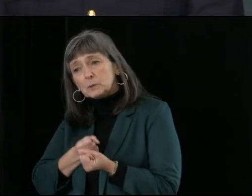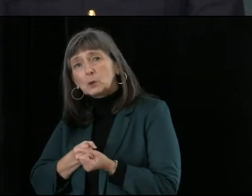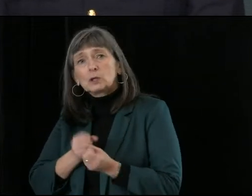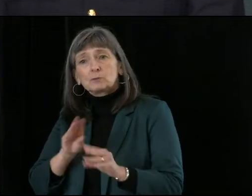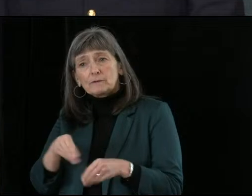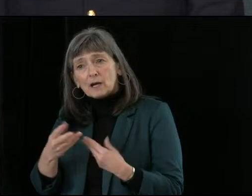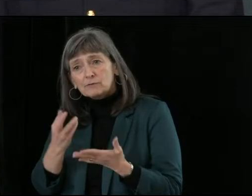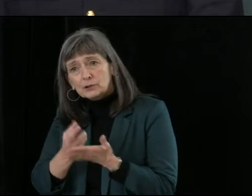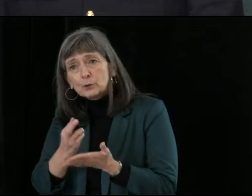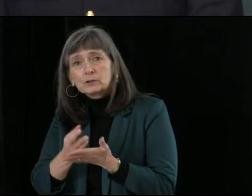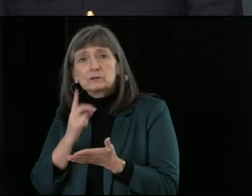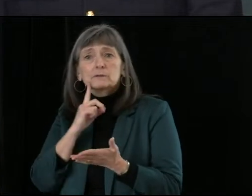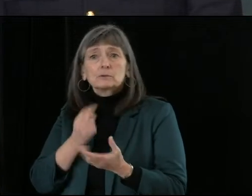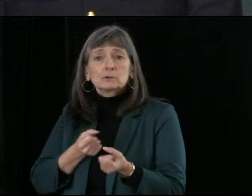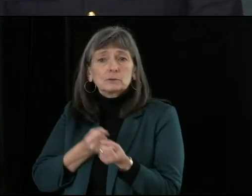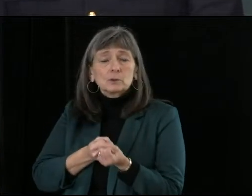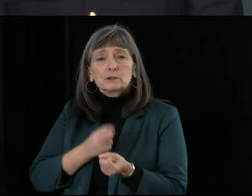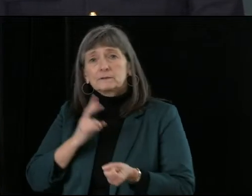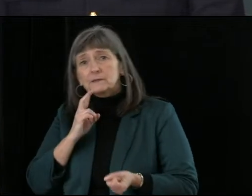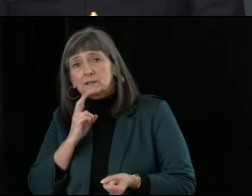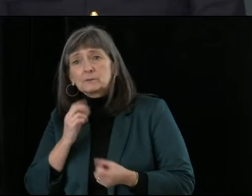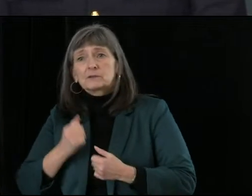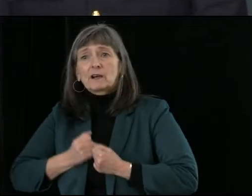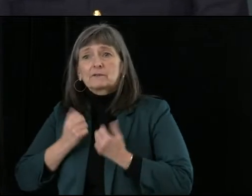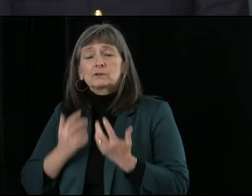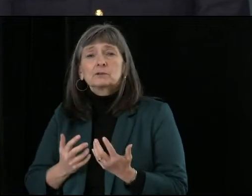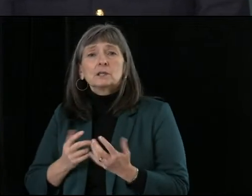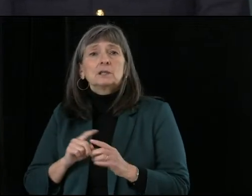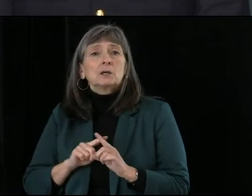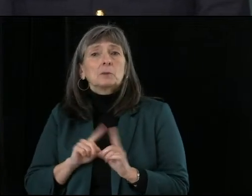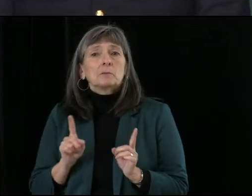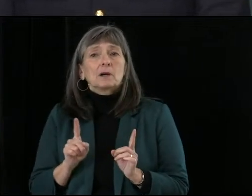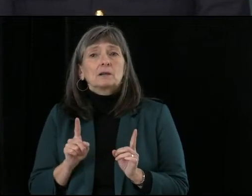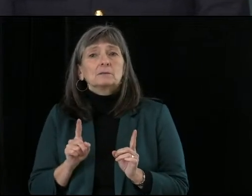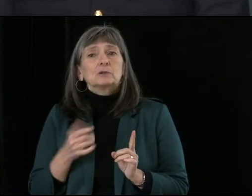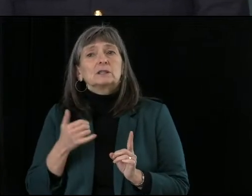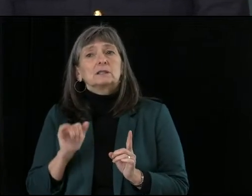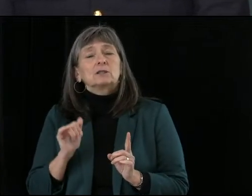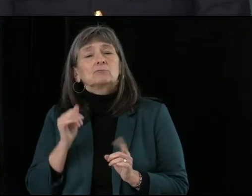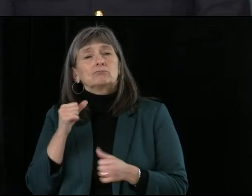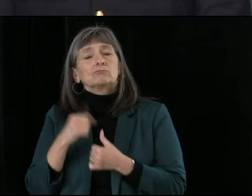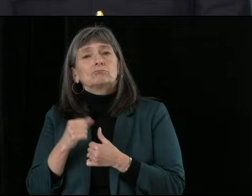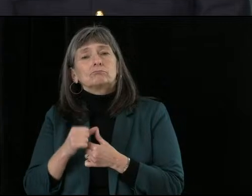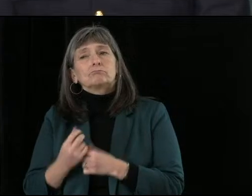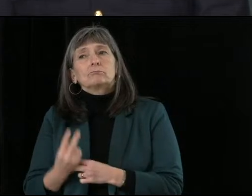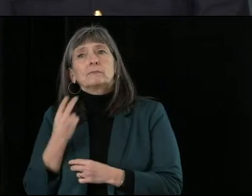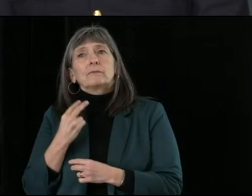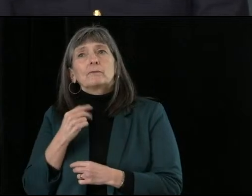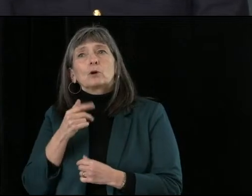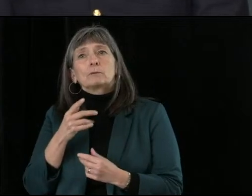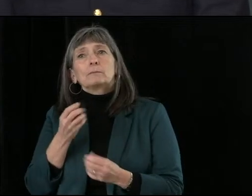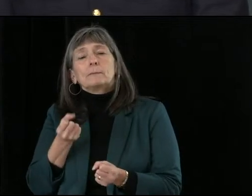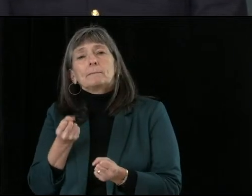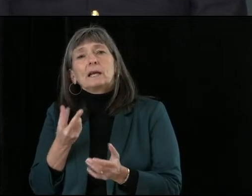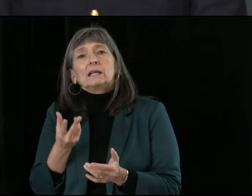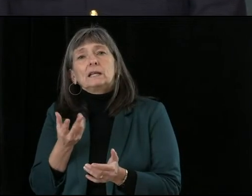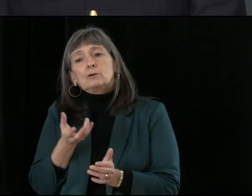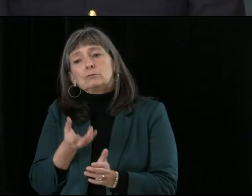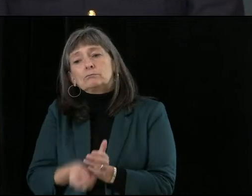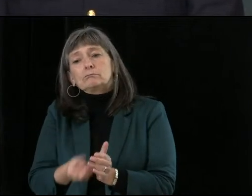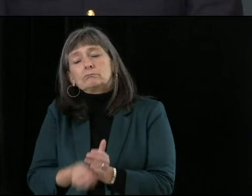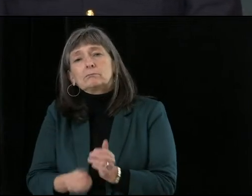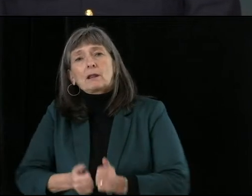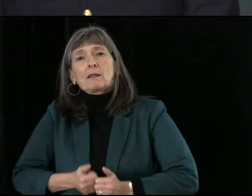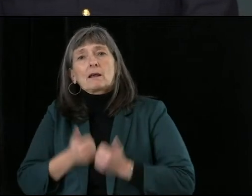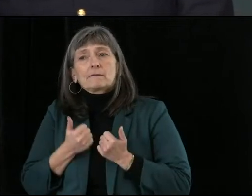protecting victims and survivors, we will never forget those lost at the hands of another. To those